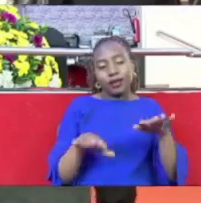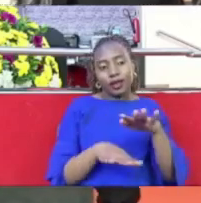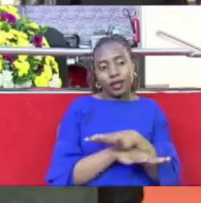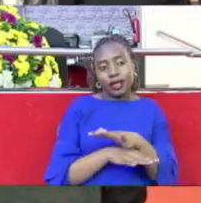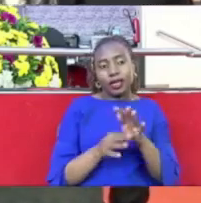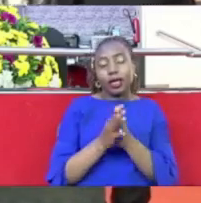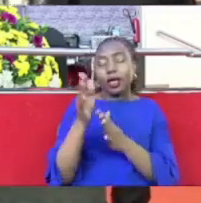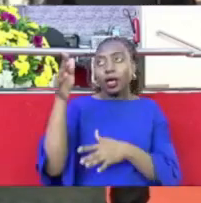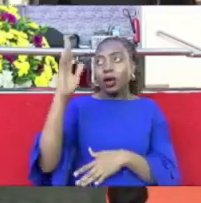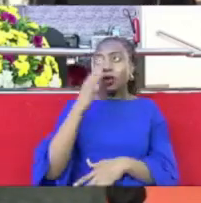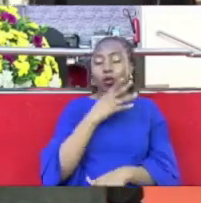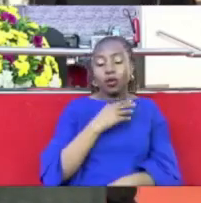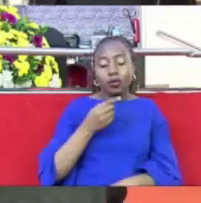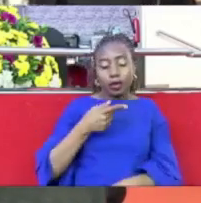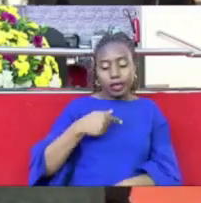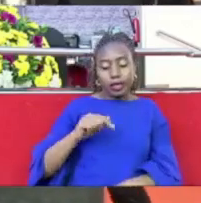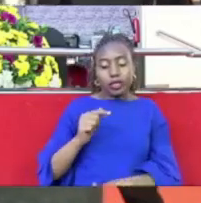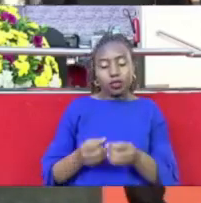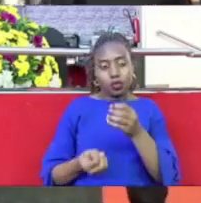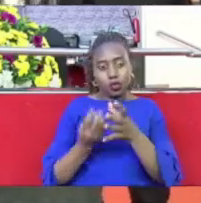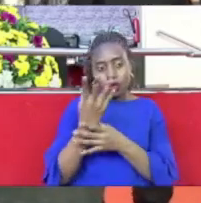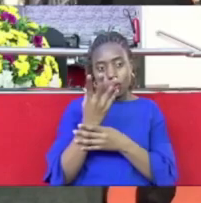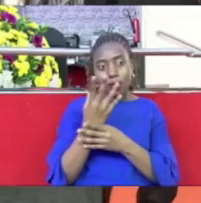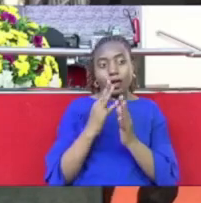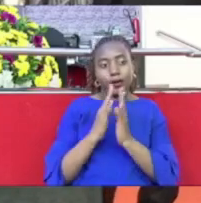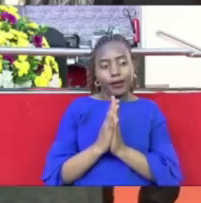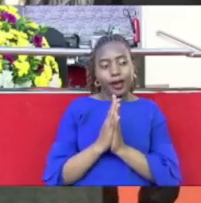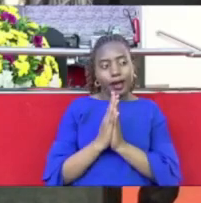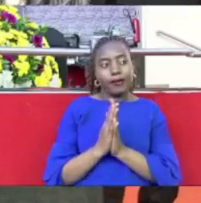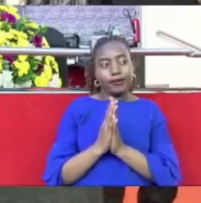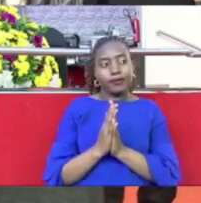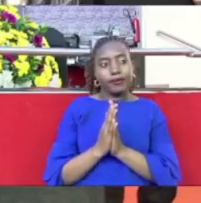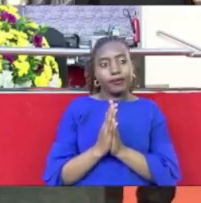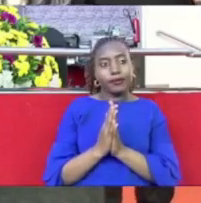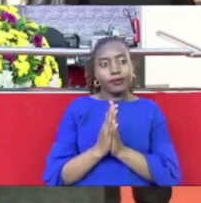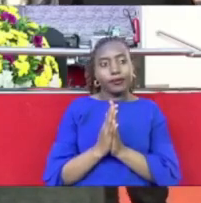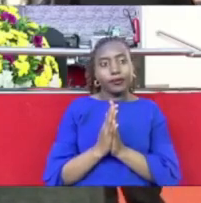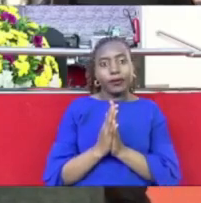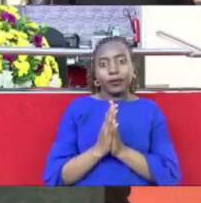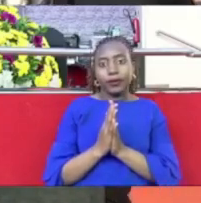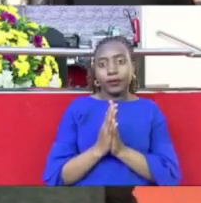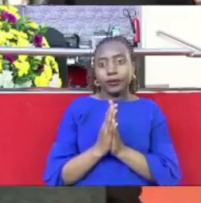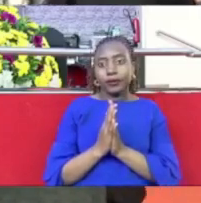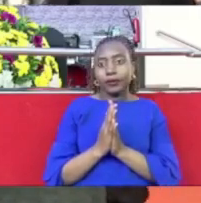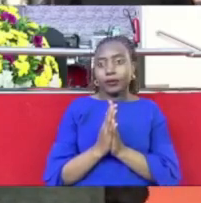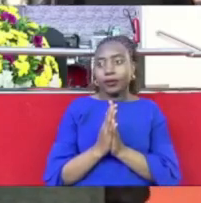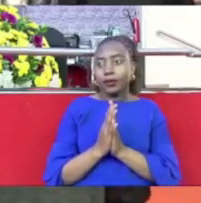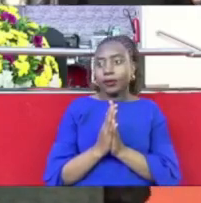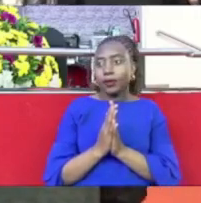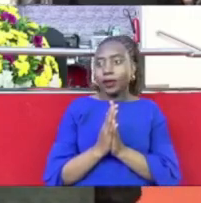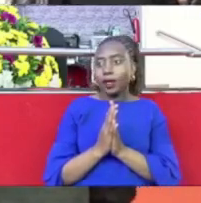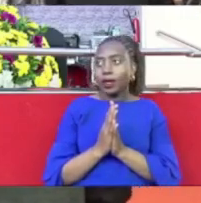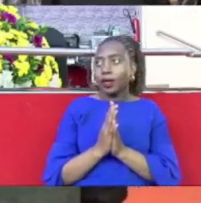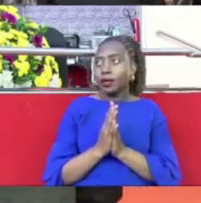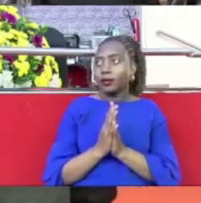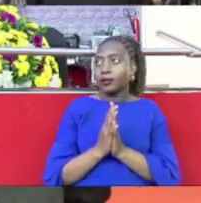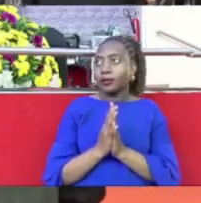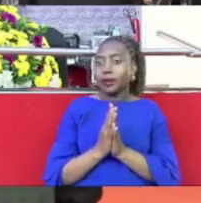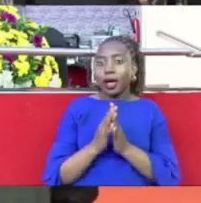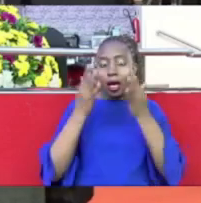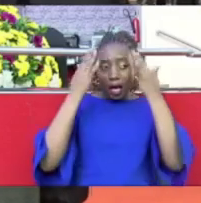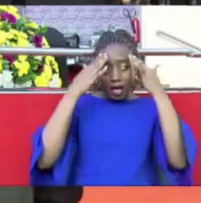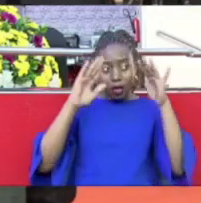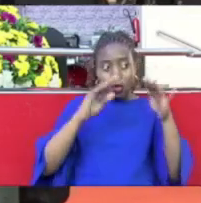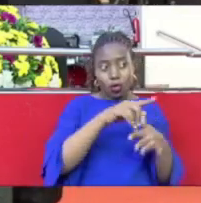desires us to grow in prayer. Anatamani tukomae. Would you rise up and just have a moment of prayer as we talk to God? I don't know what you've been